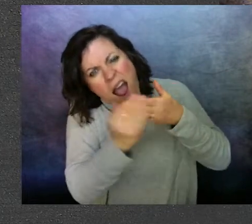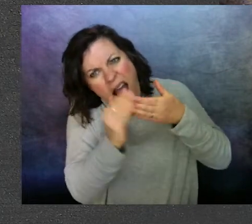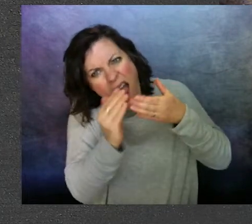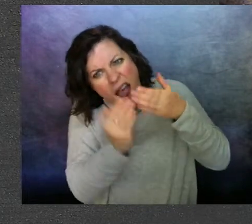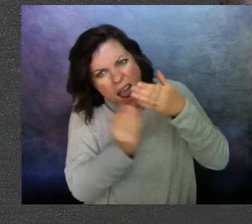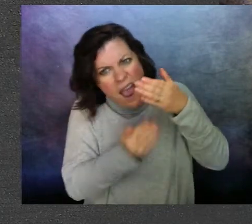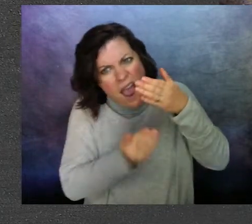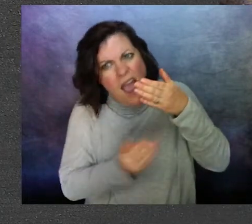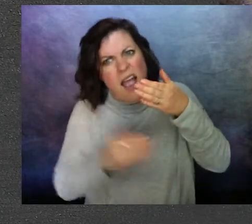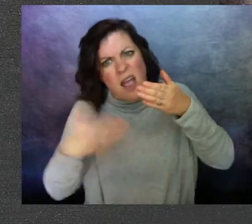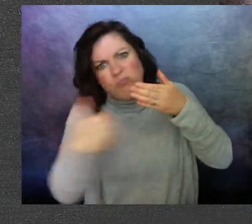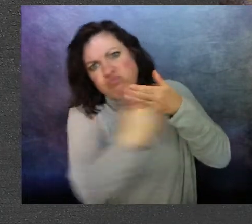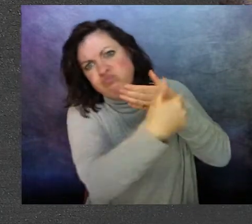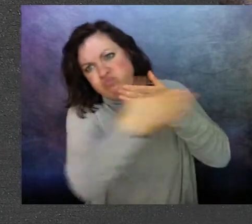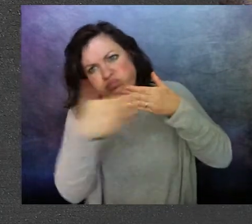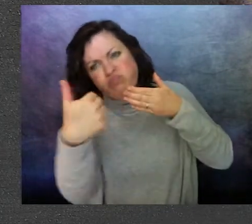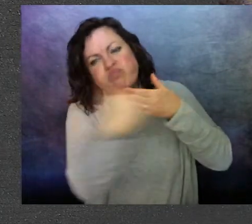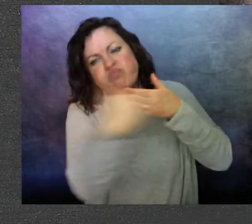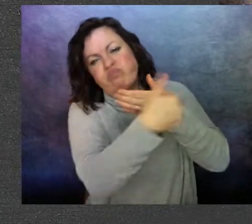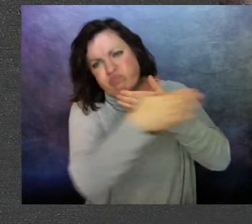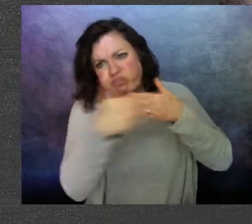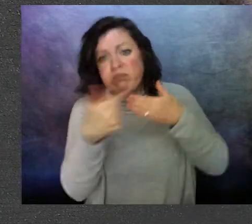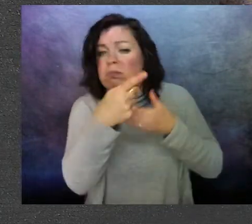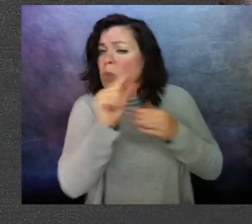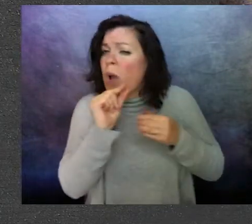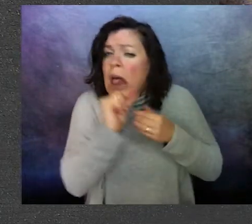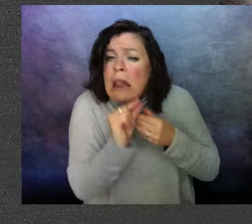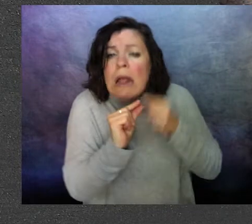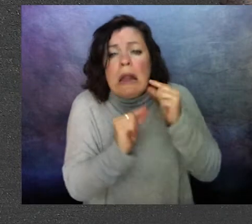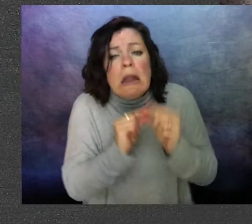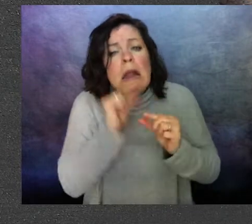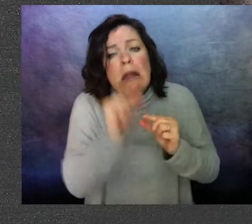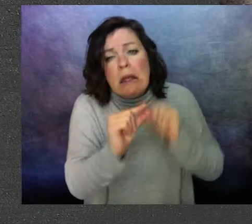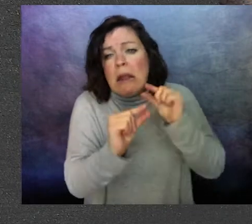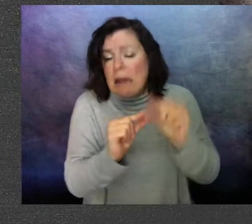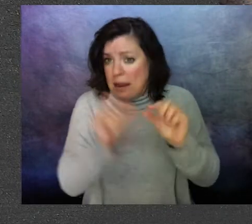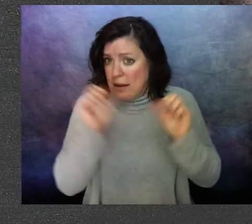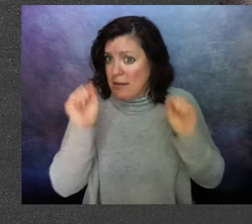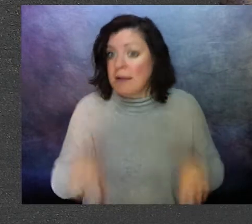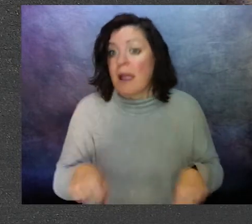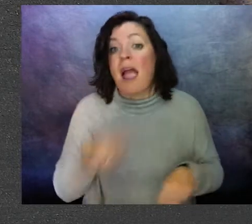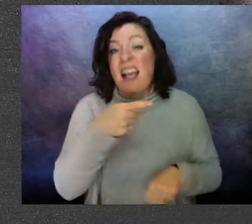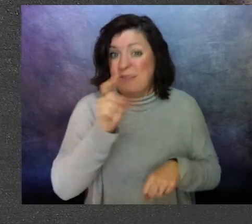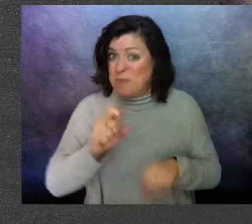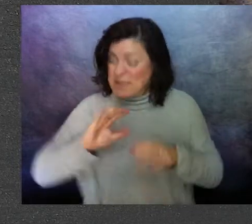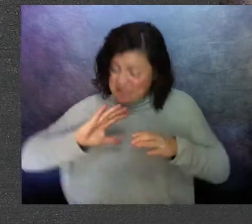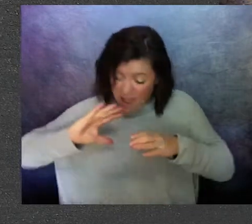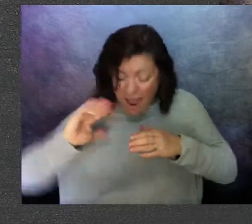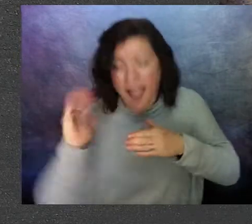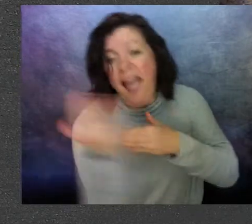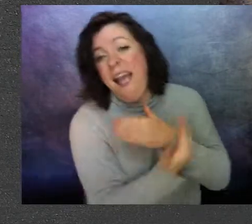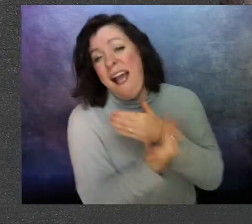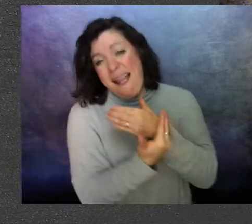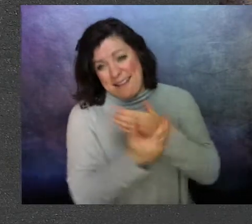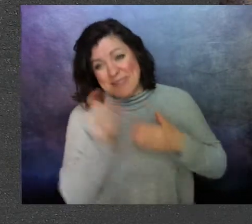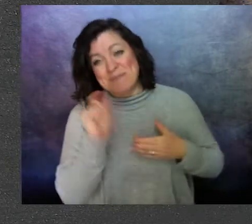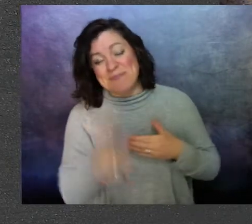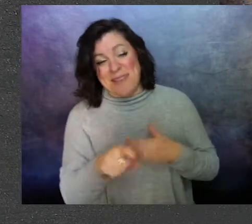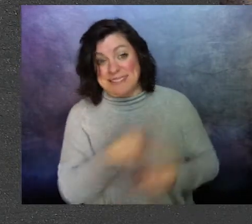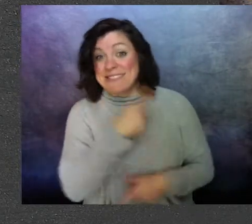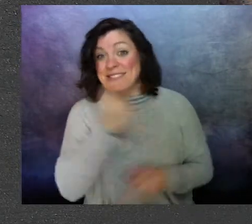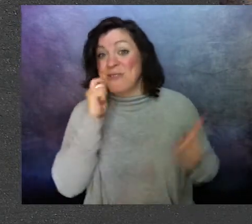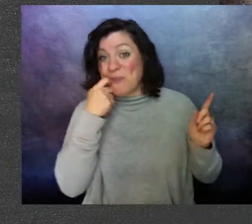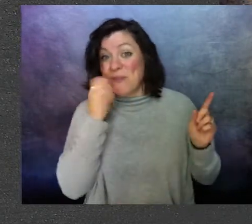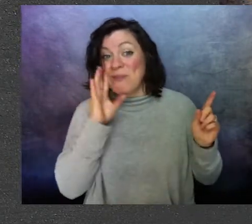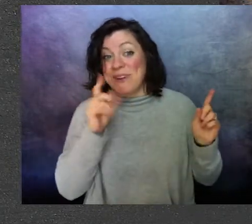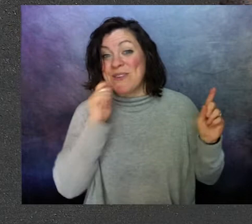you come back and do another section so that you can hold on. And you're gonna do this for the whole jar. Isn't that so cool? All right,